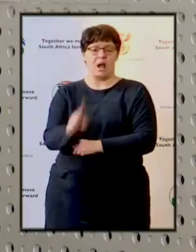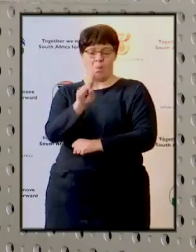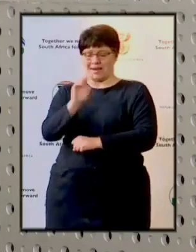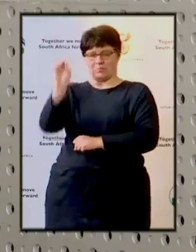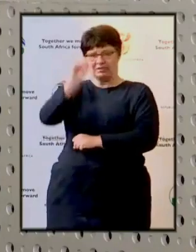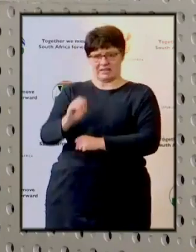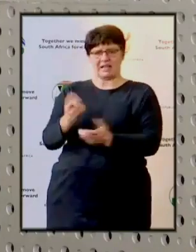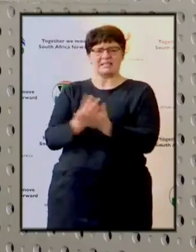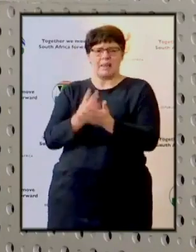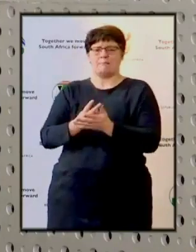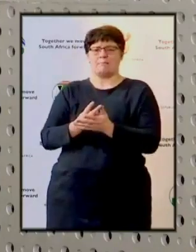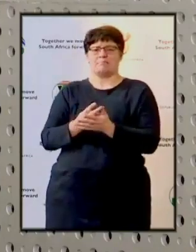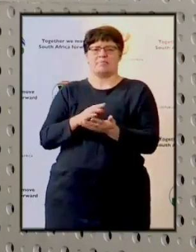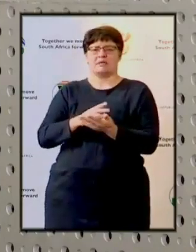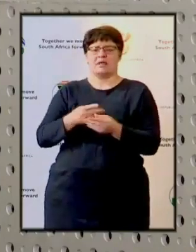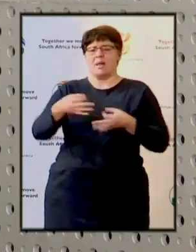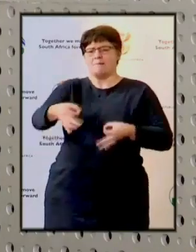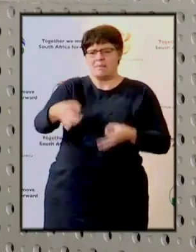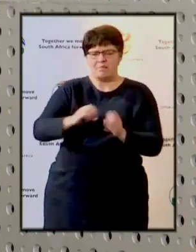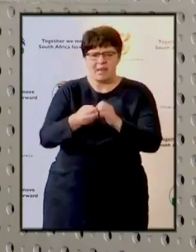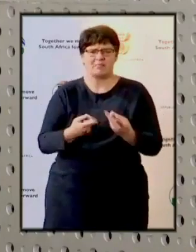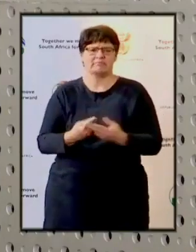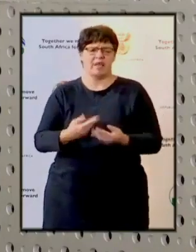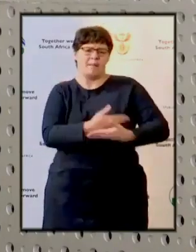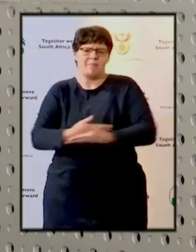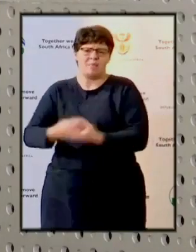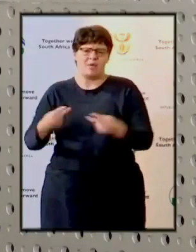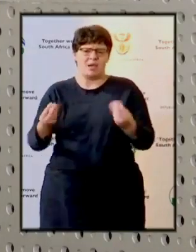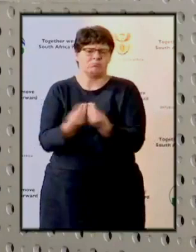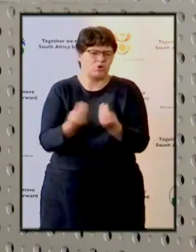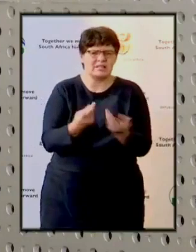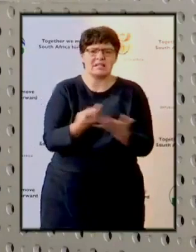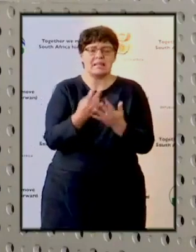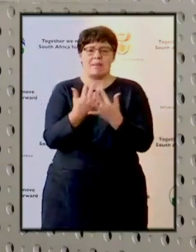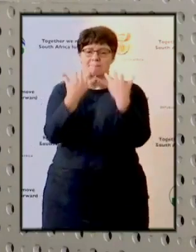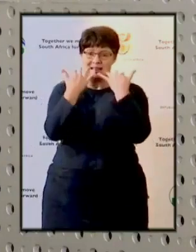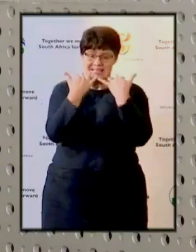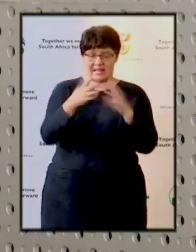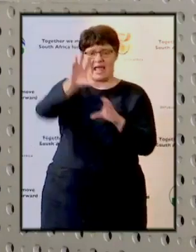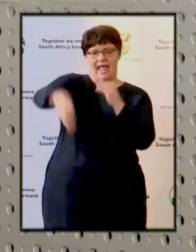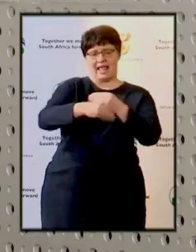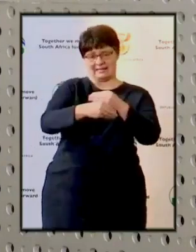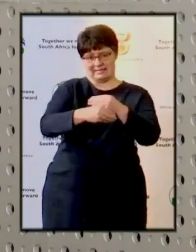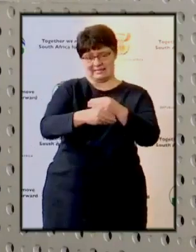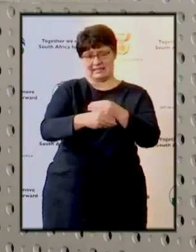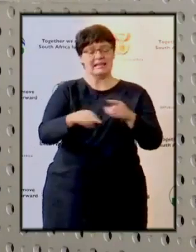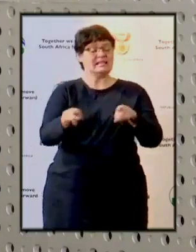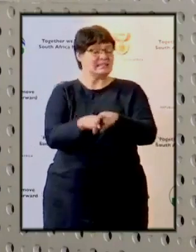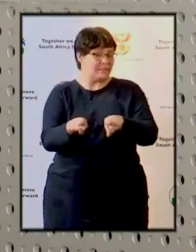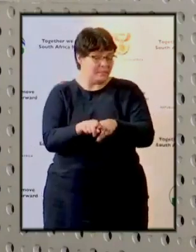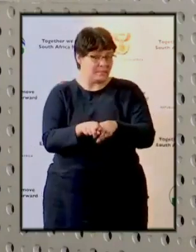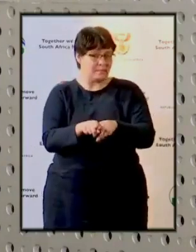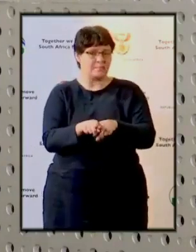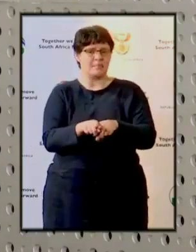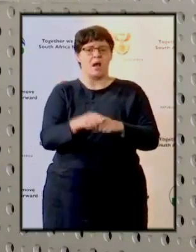production in paper making and packaging and baby products. But we've added plastics to the list, as well as an expanded number